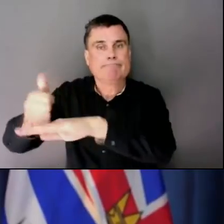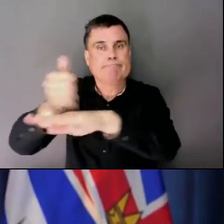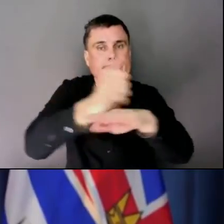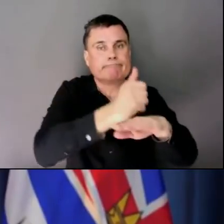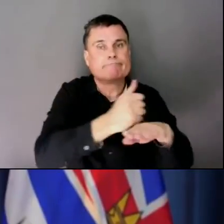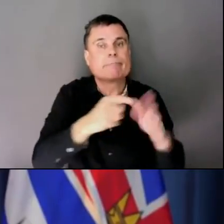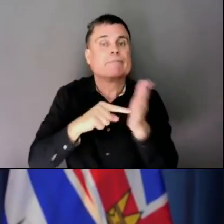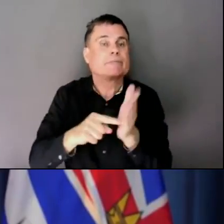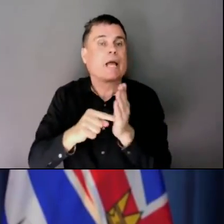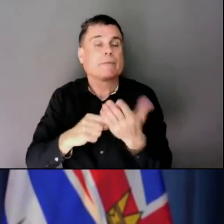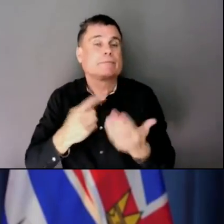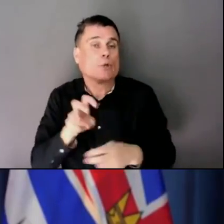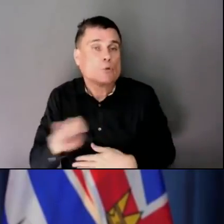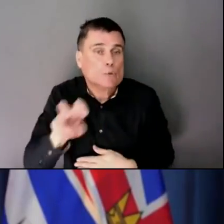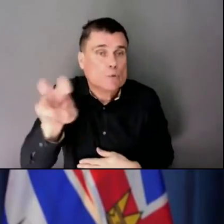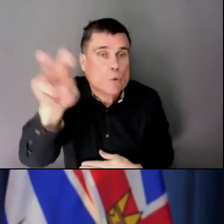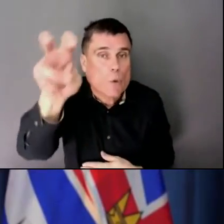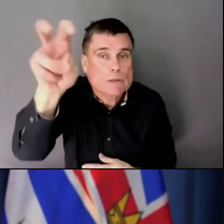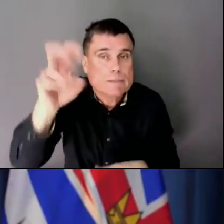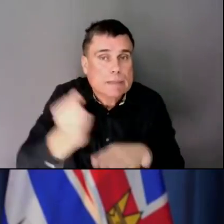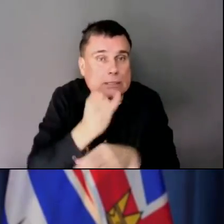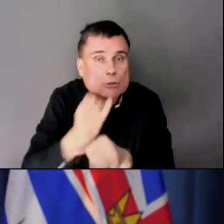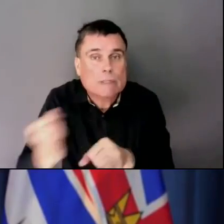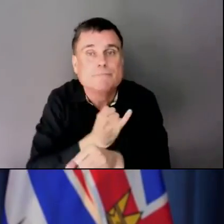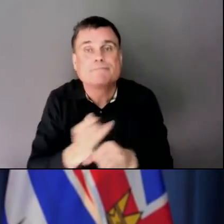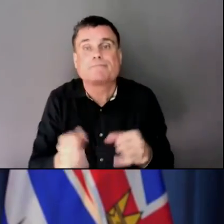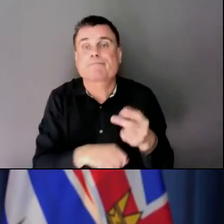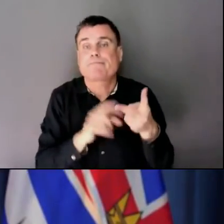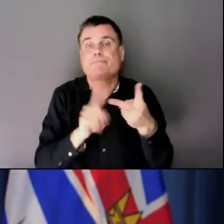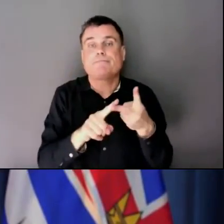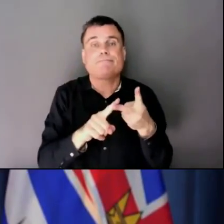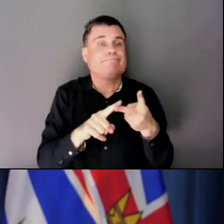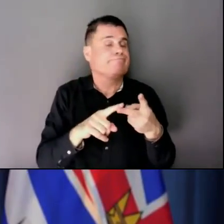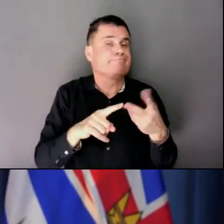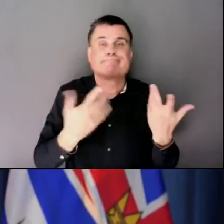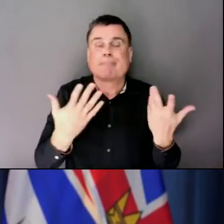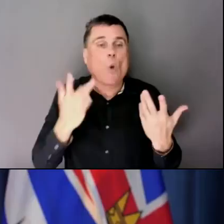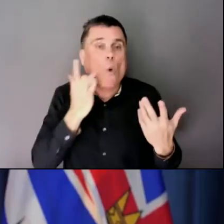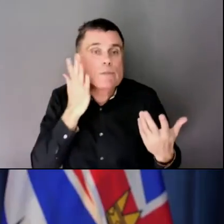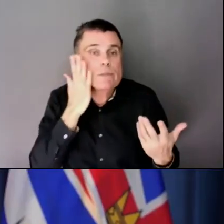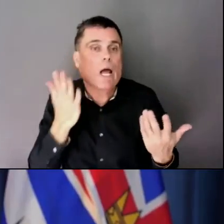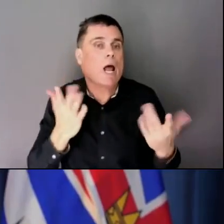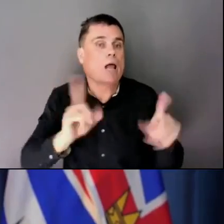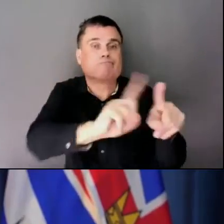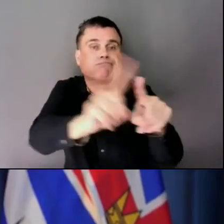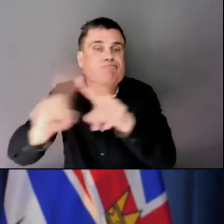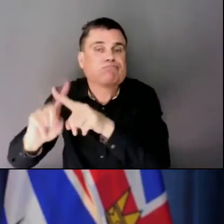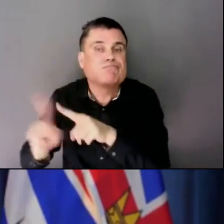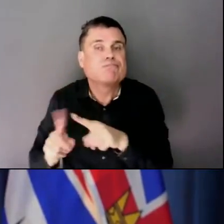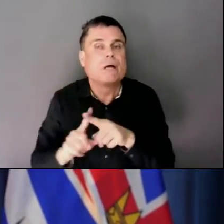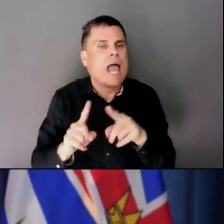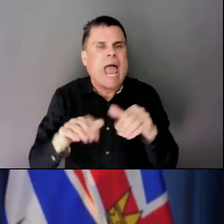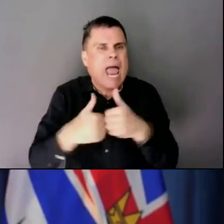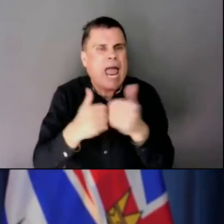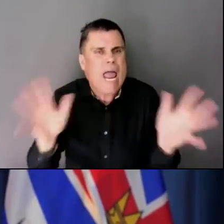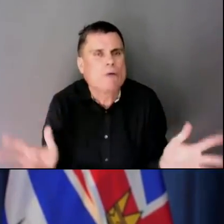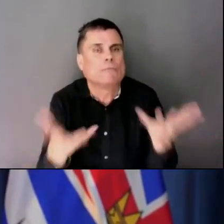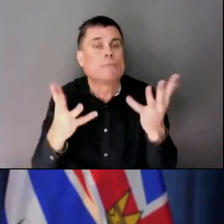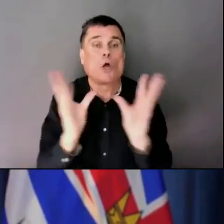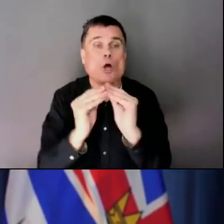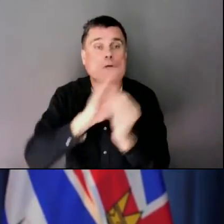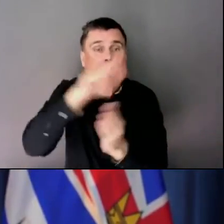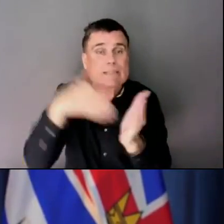wondering, I assume you guys had some scenarios laid out. Do you have an idea of what would be most likely? Well, we had a very, very good